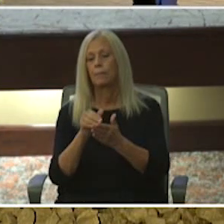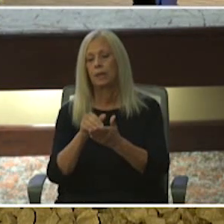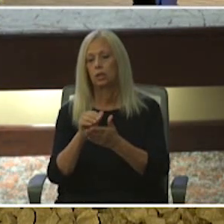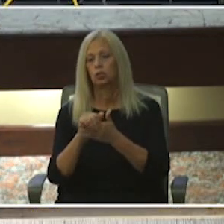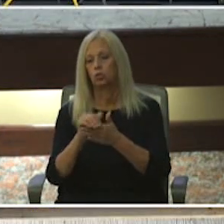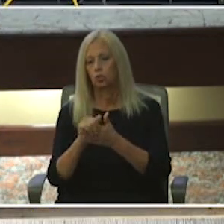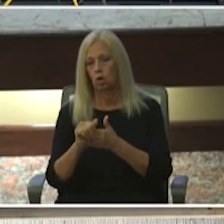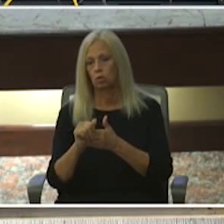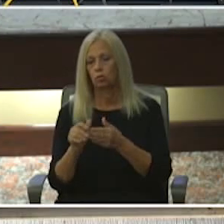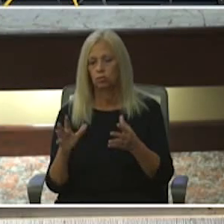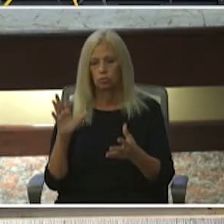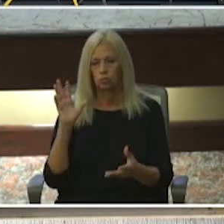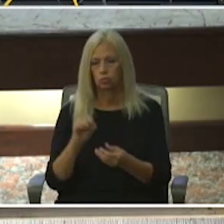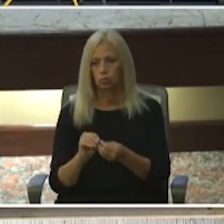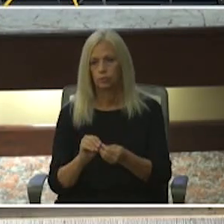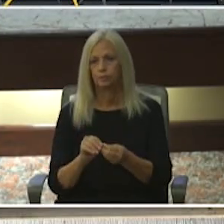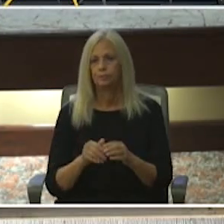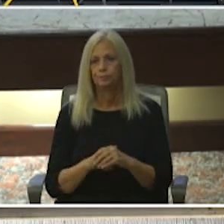in.